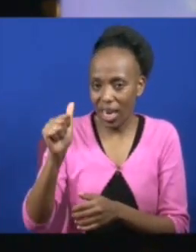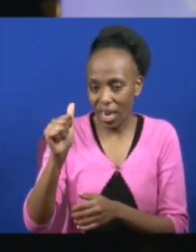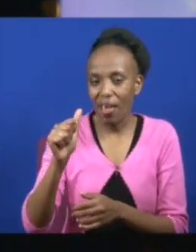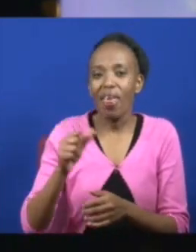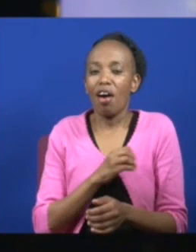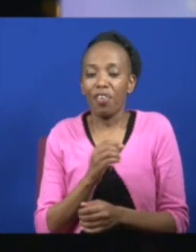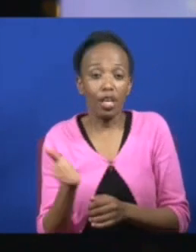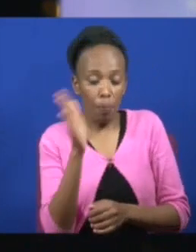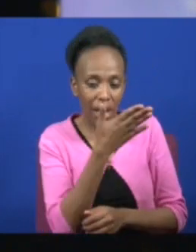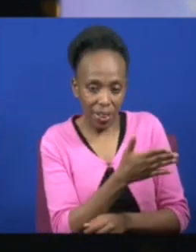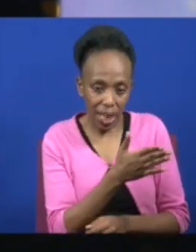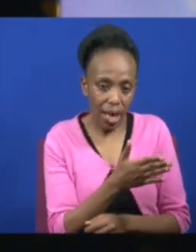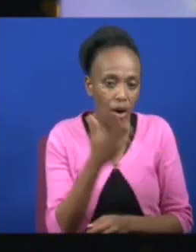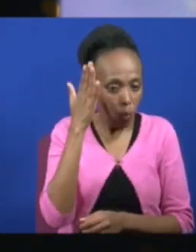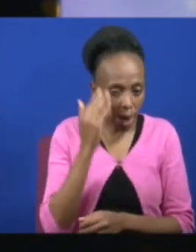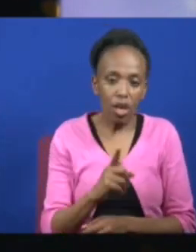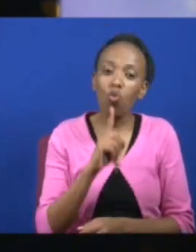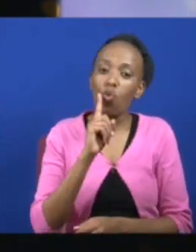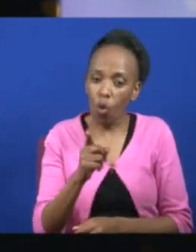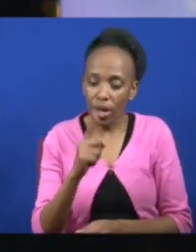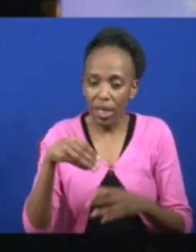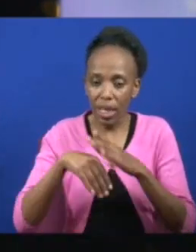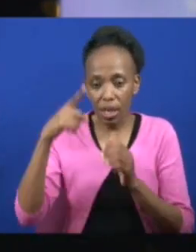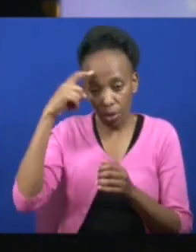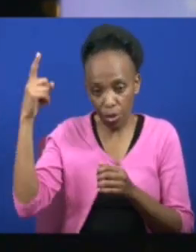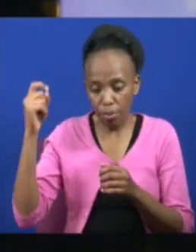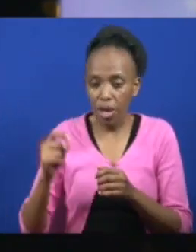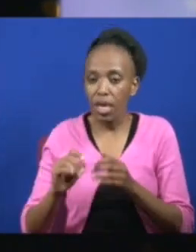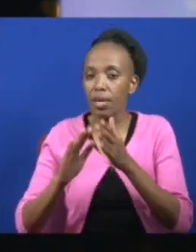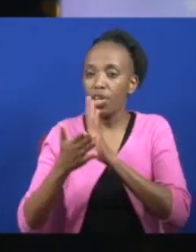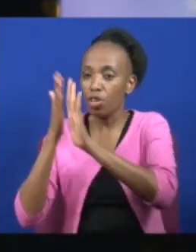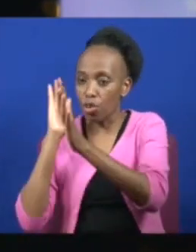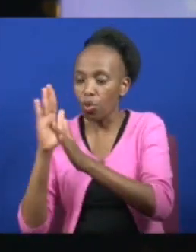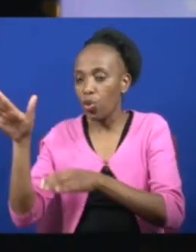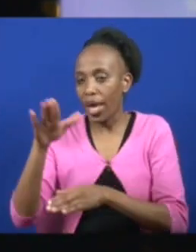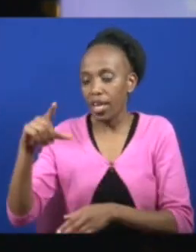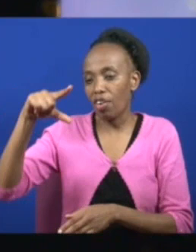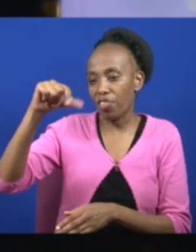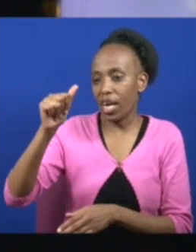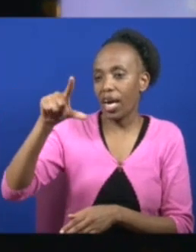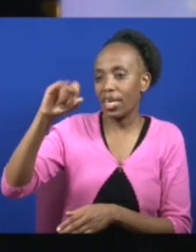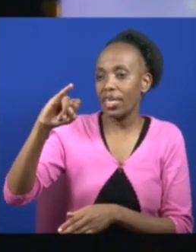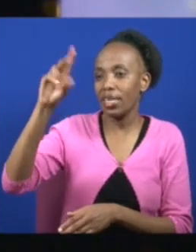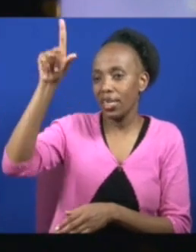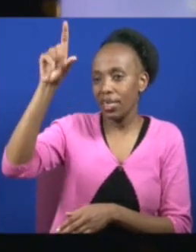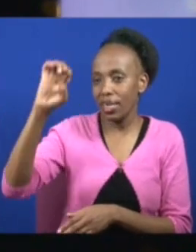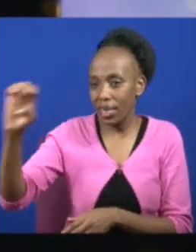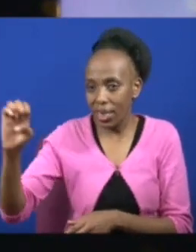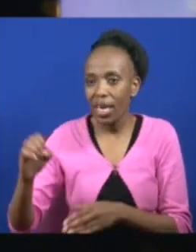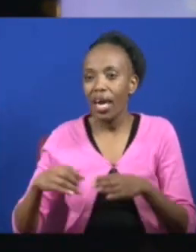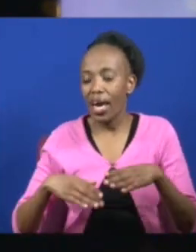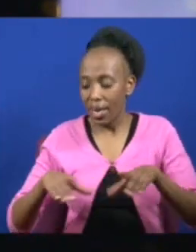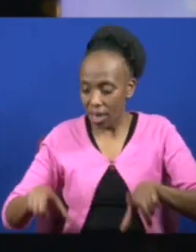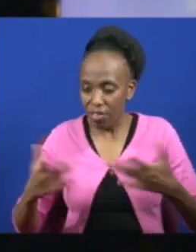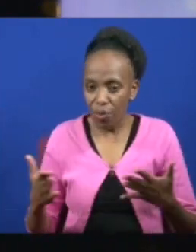Having been warned in a dream, he withdrew to the district of Galilee, and he went and lived in a town